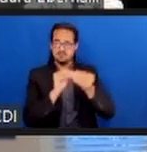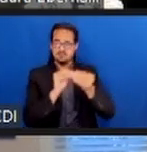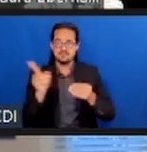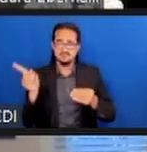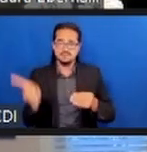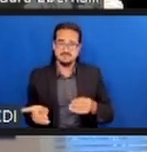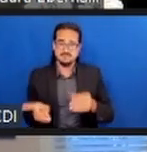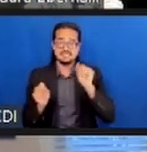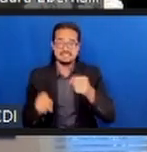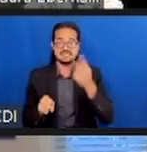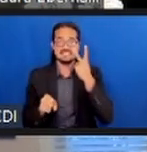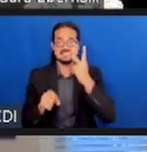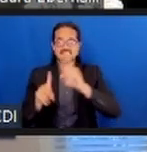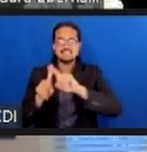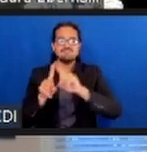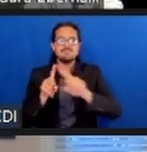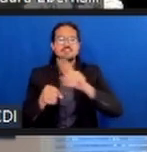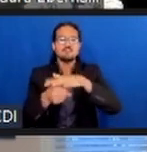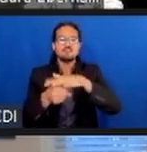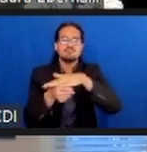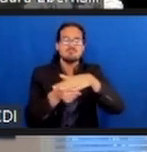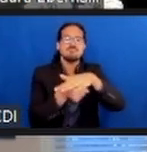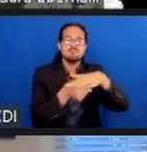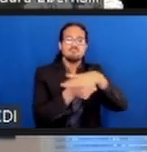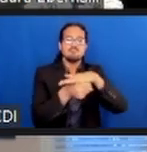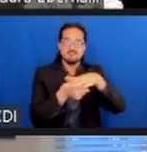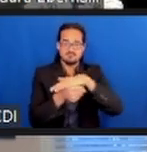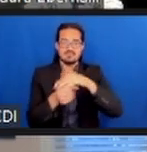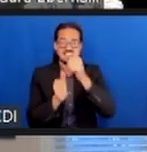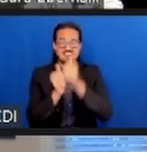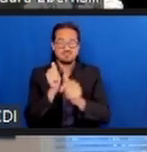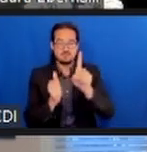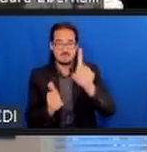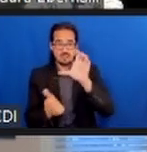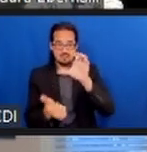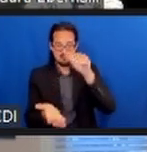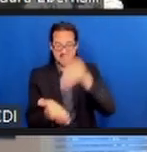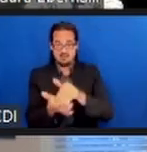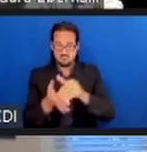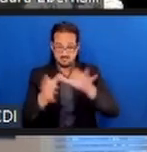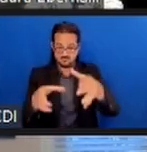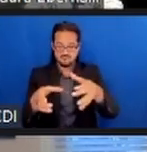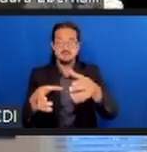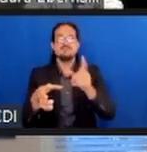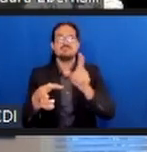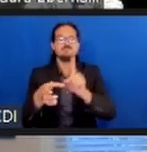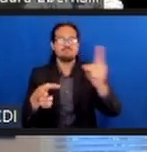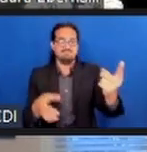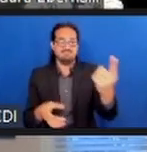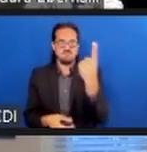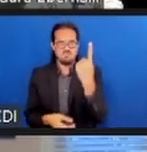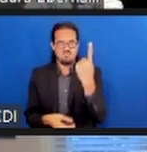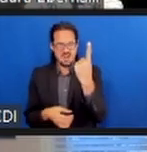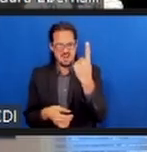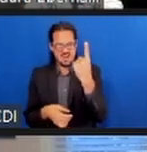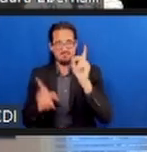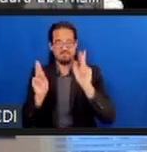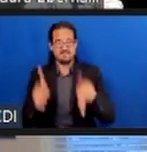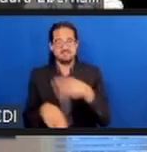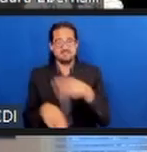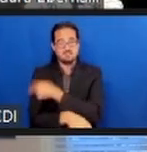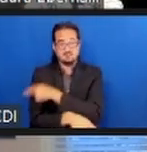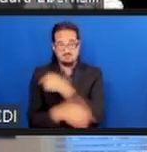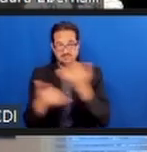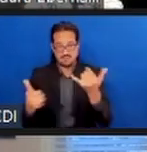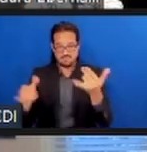one person hospitalized currently. Throughout the year, plus with a team effort, the Board of Supervisors, the